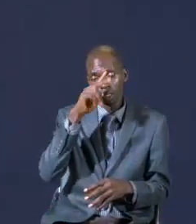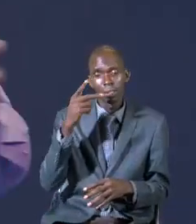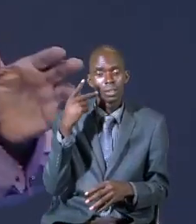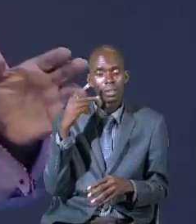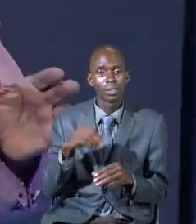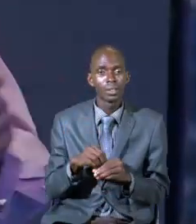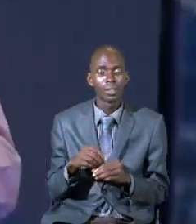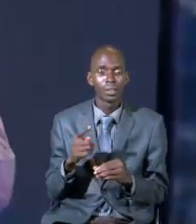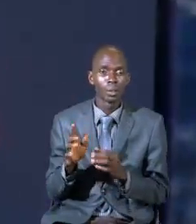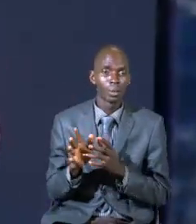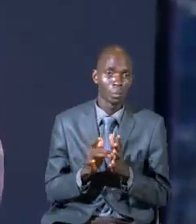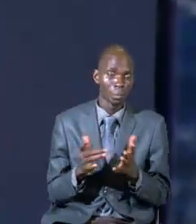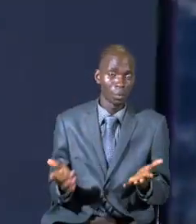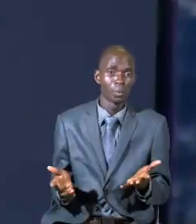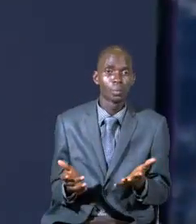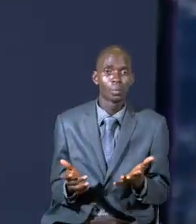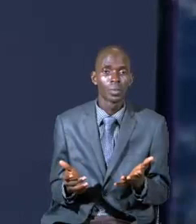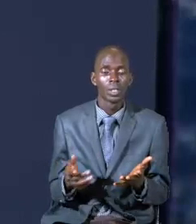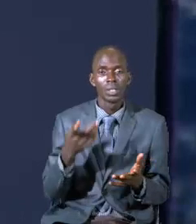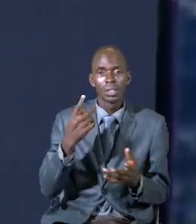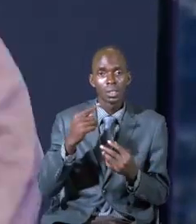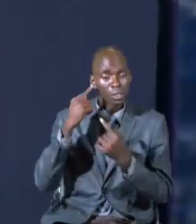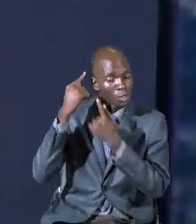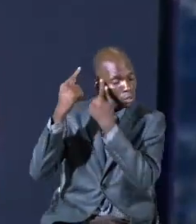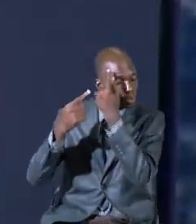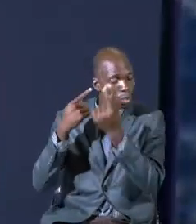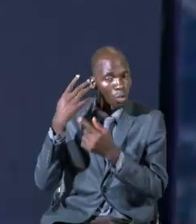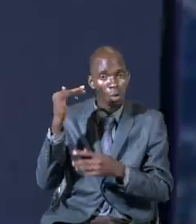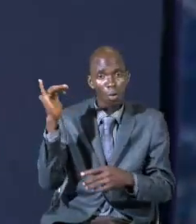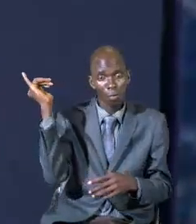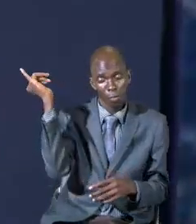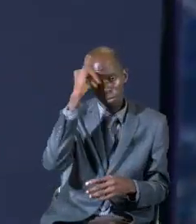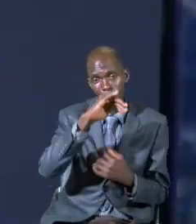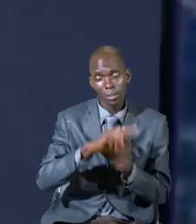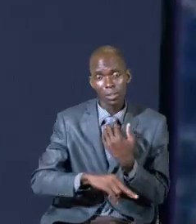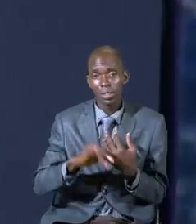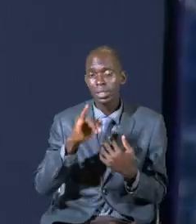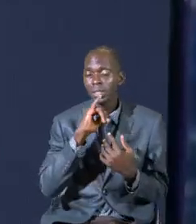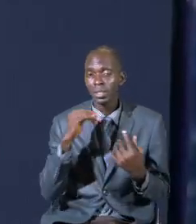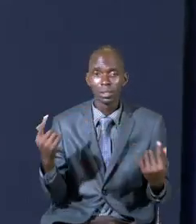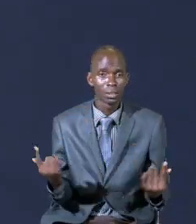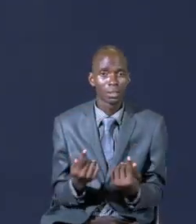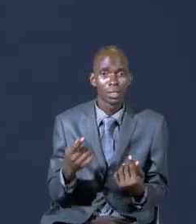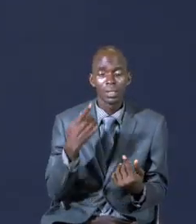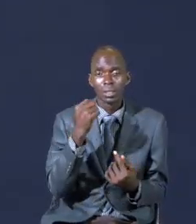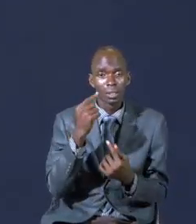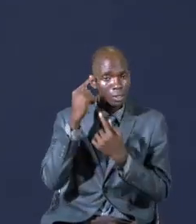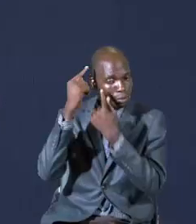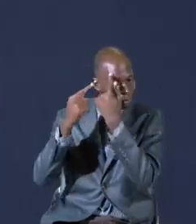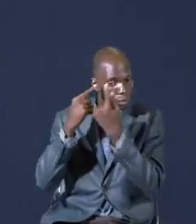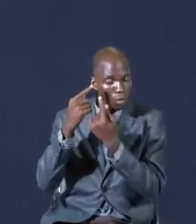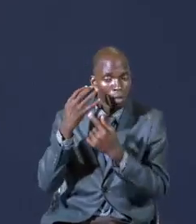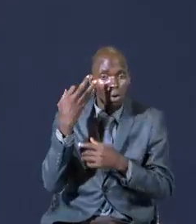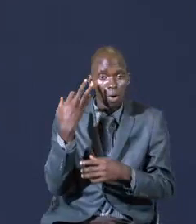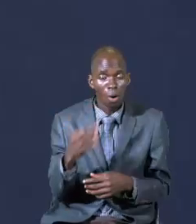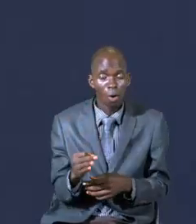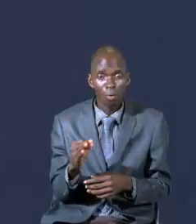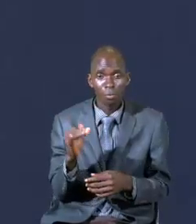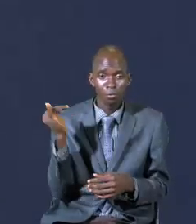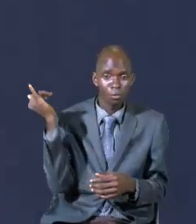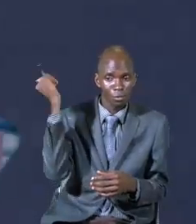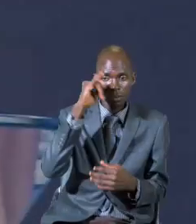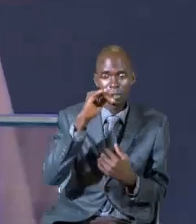of foolishness is sin. The thought of foolishness is sin. I will